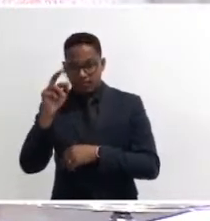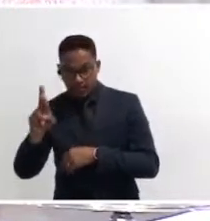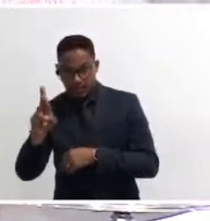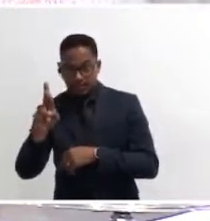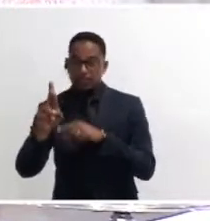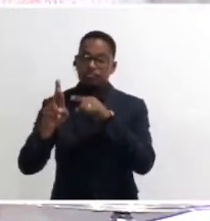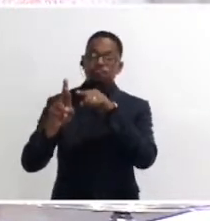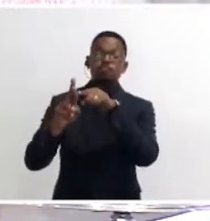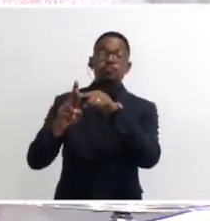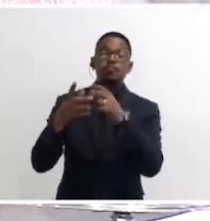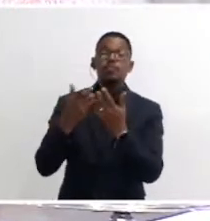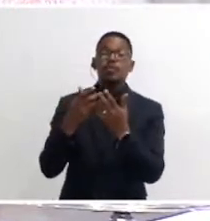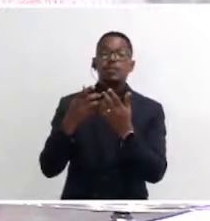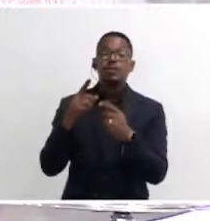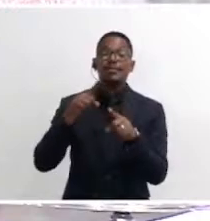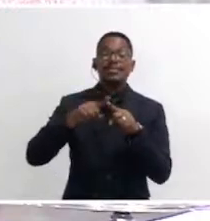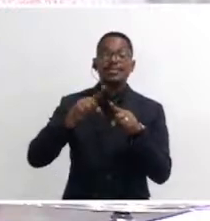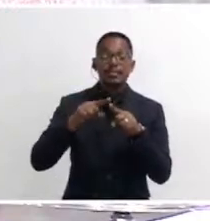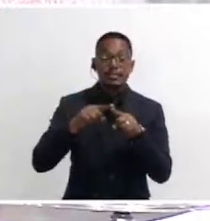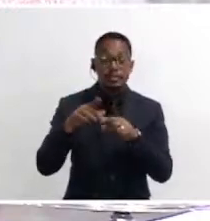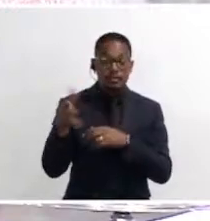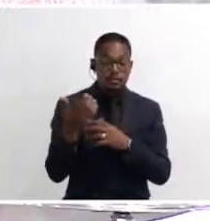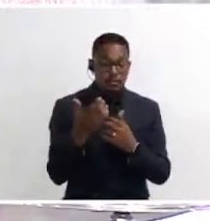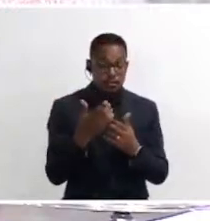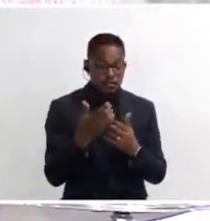very thin applications.